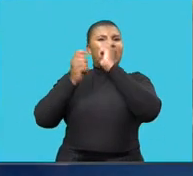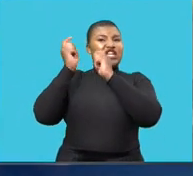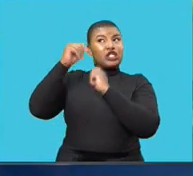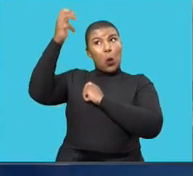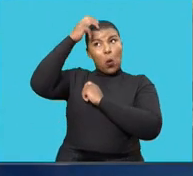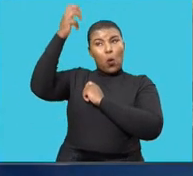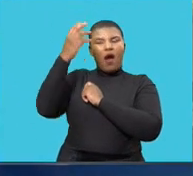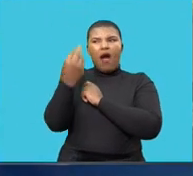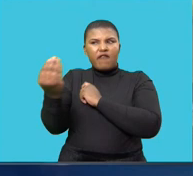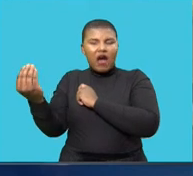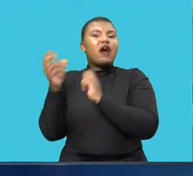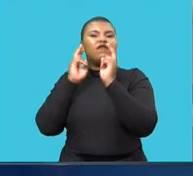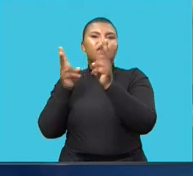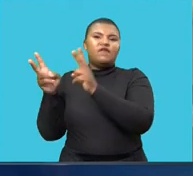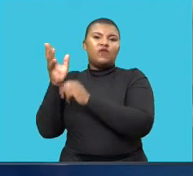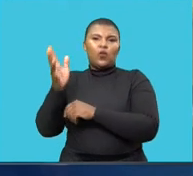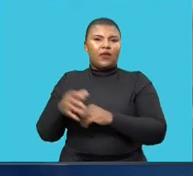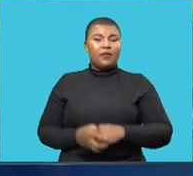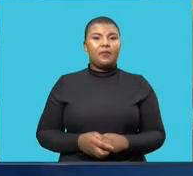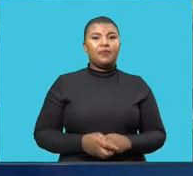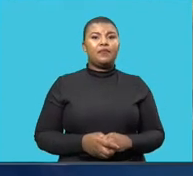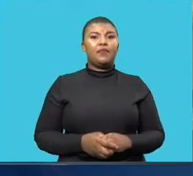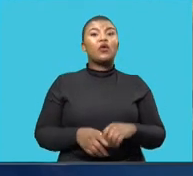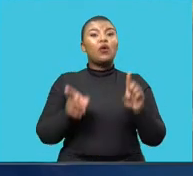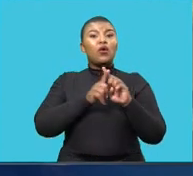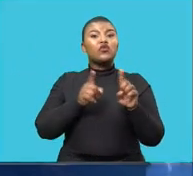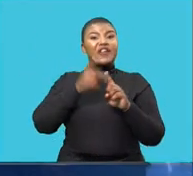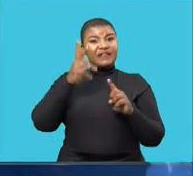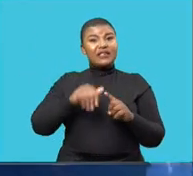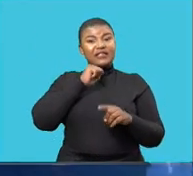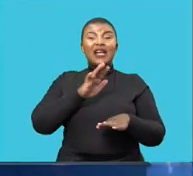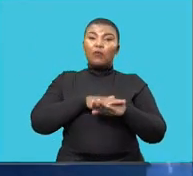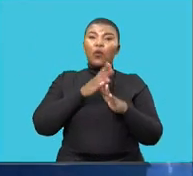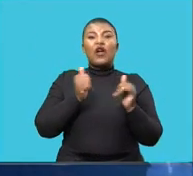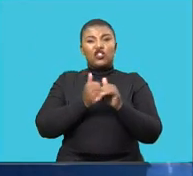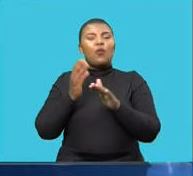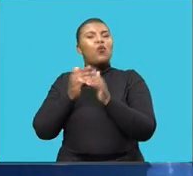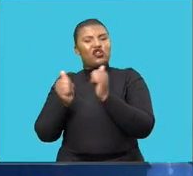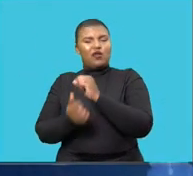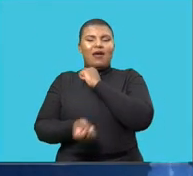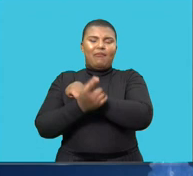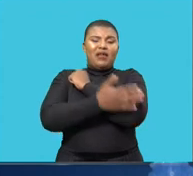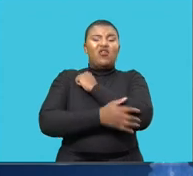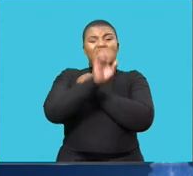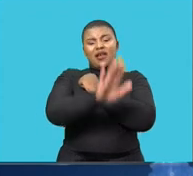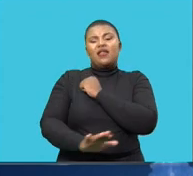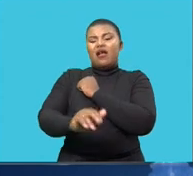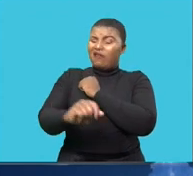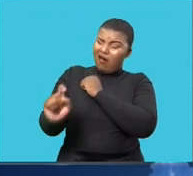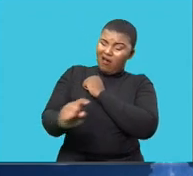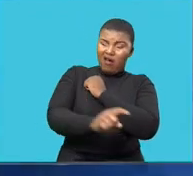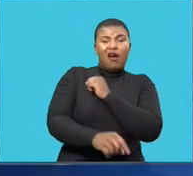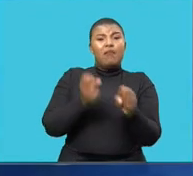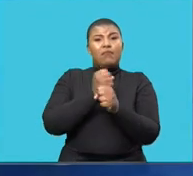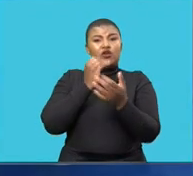traditional leadership. You know, they did emphasize that there will be more initiatives like this across the country to just sort of put